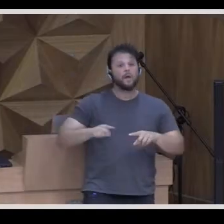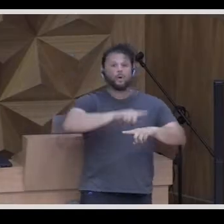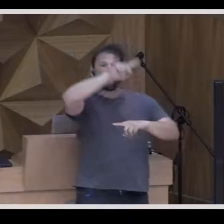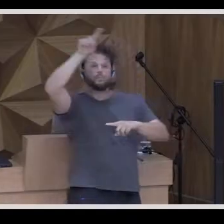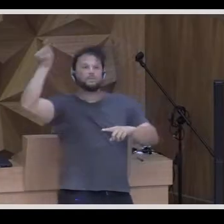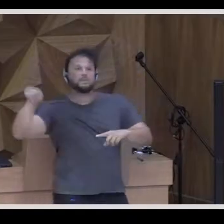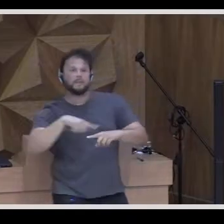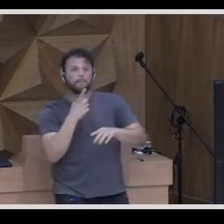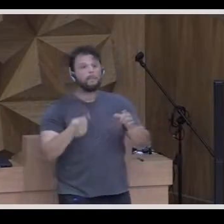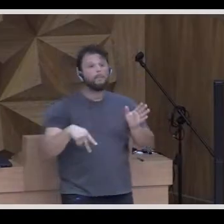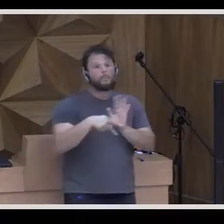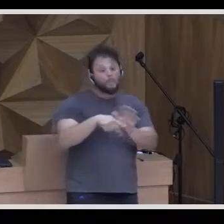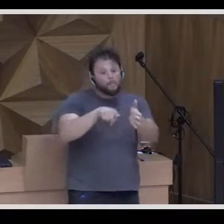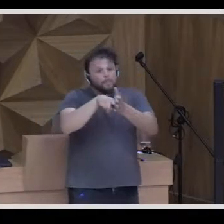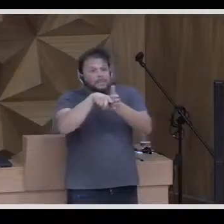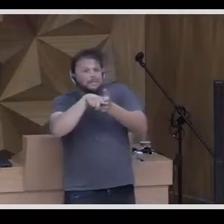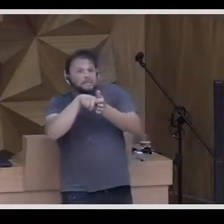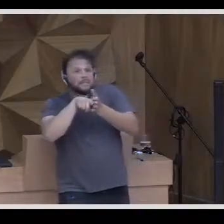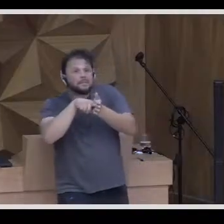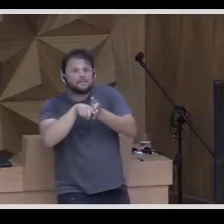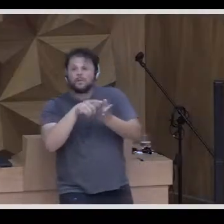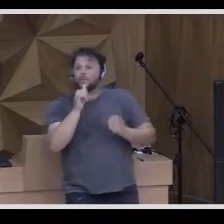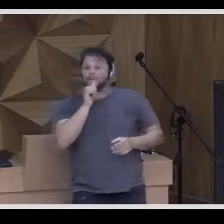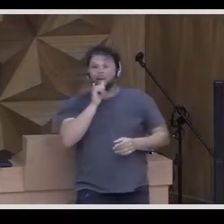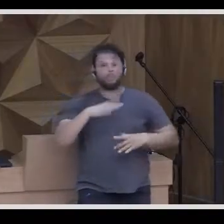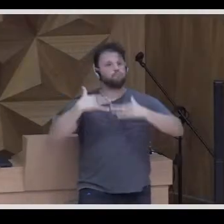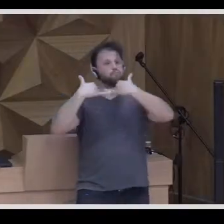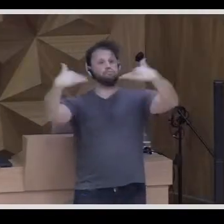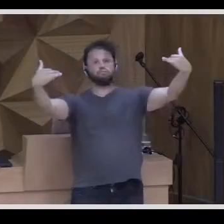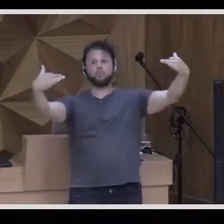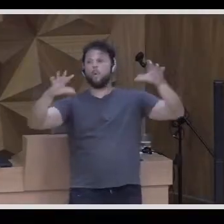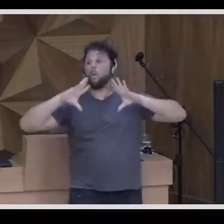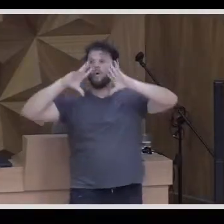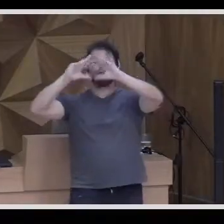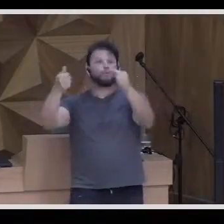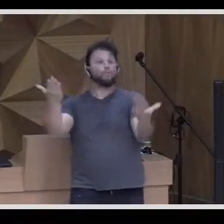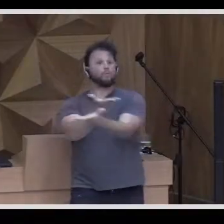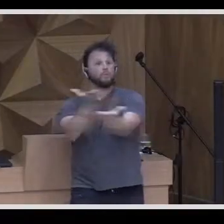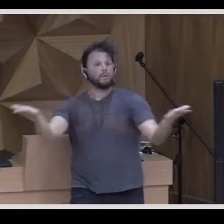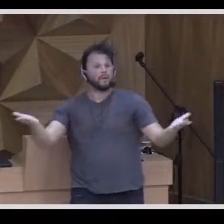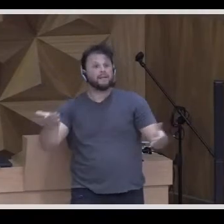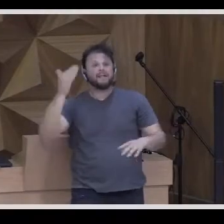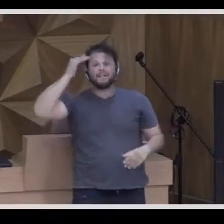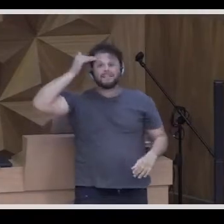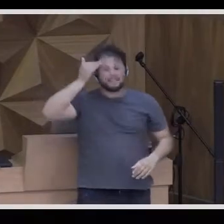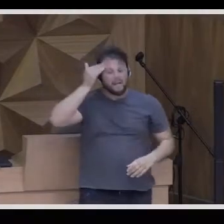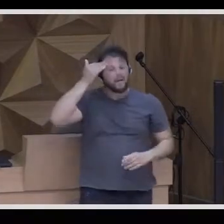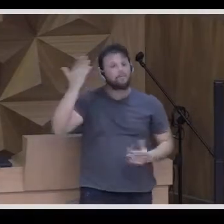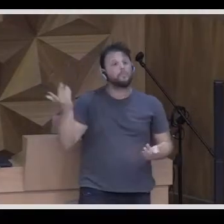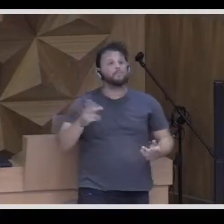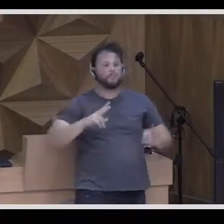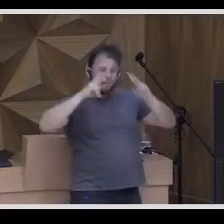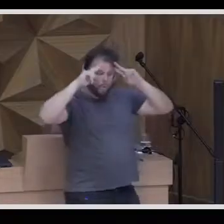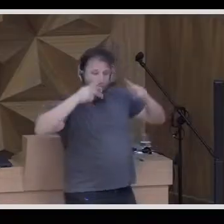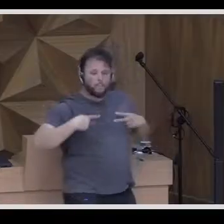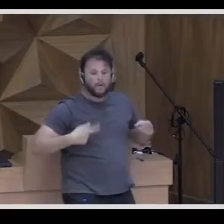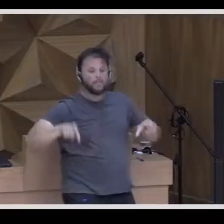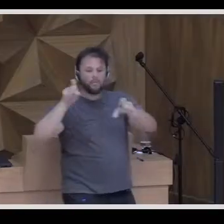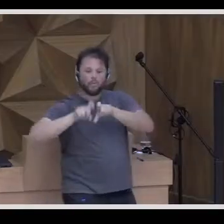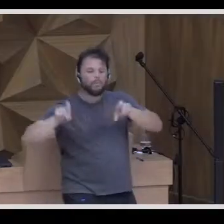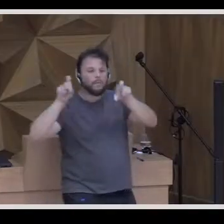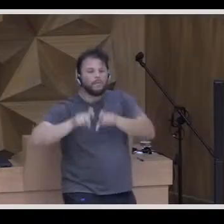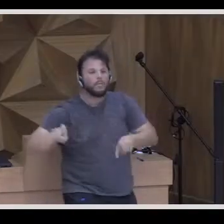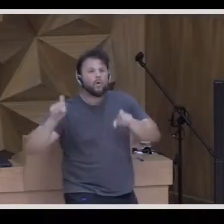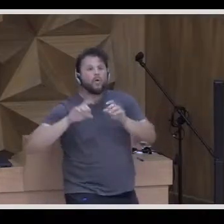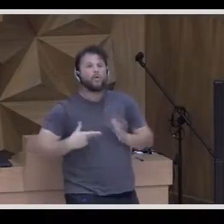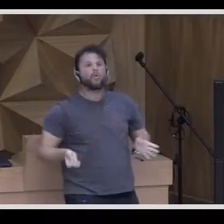room, all of the people who know about HCI and who care about human-centered design and who care about human factors,